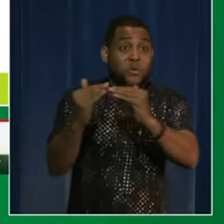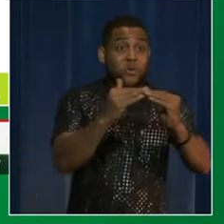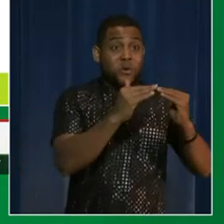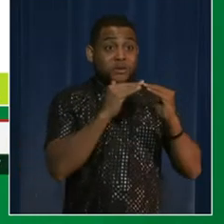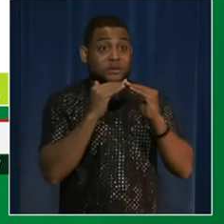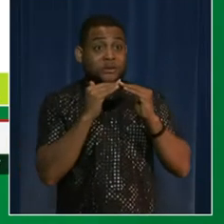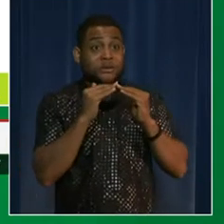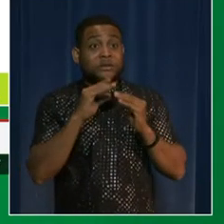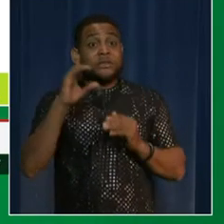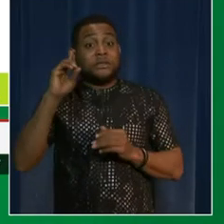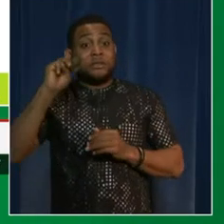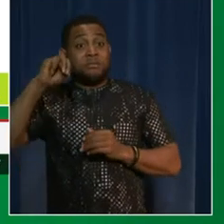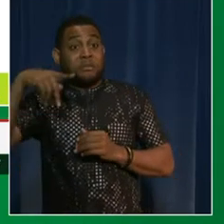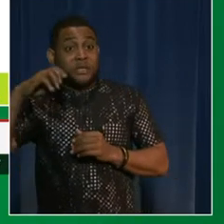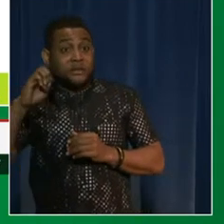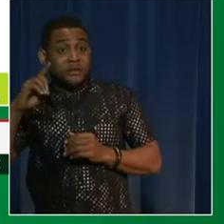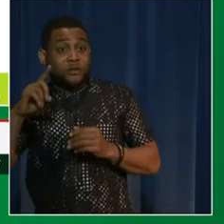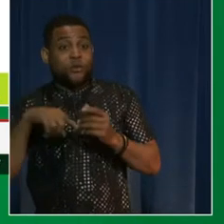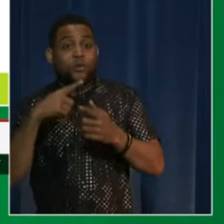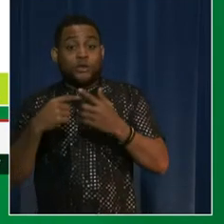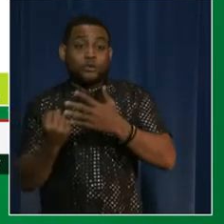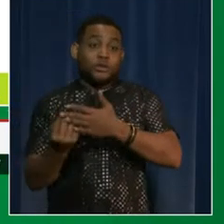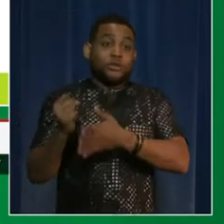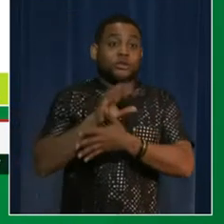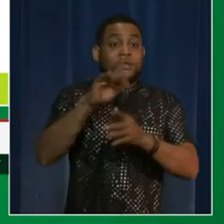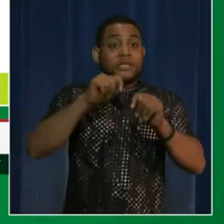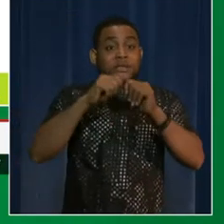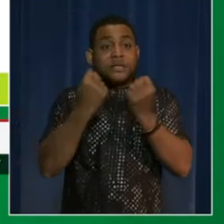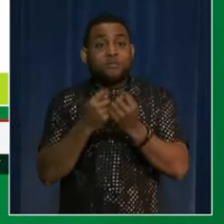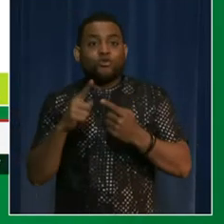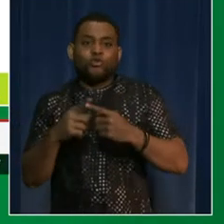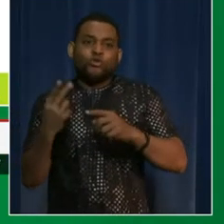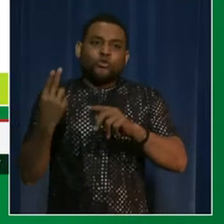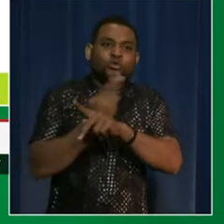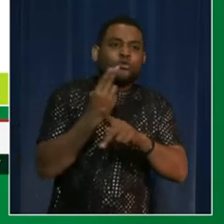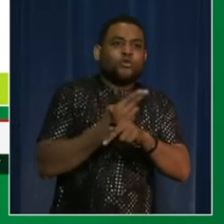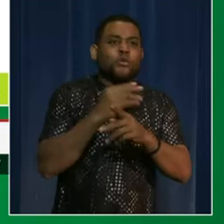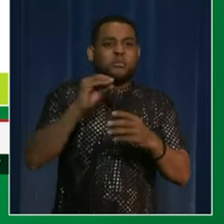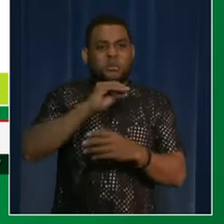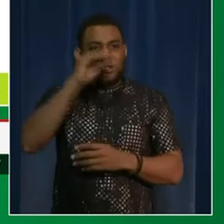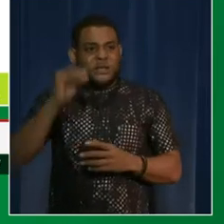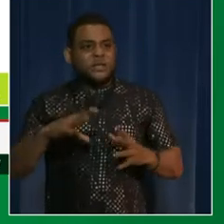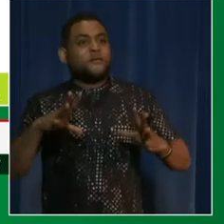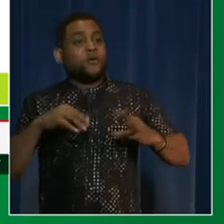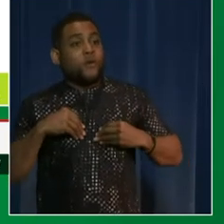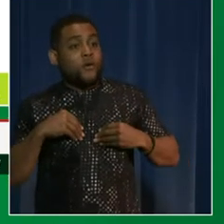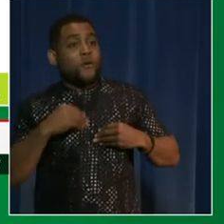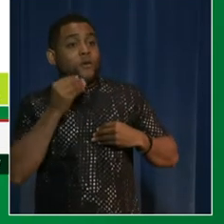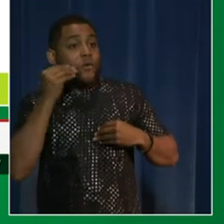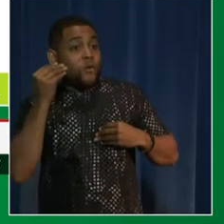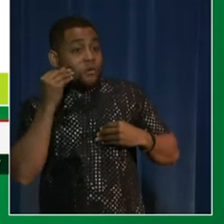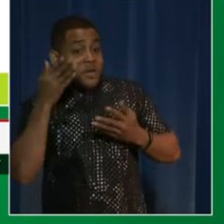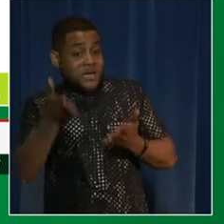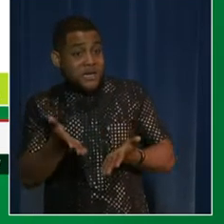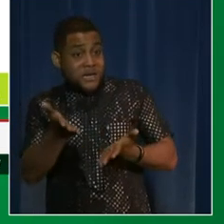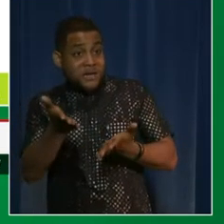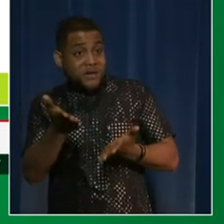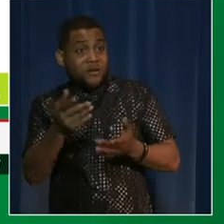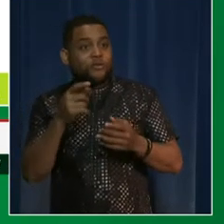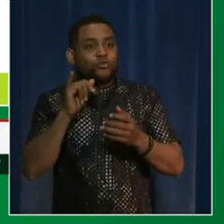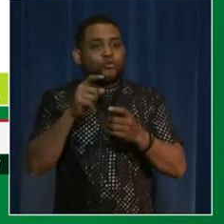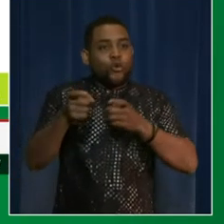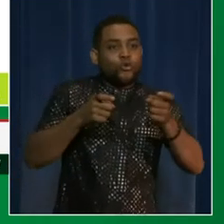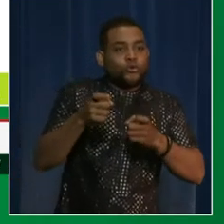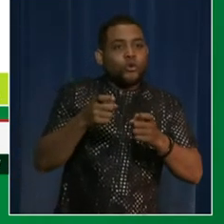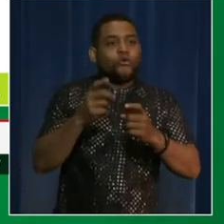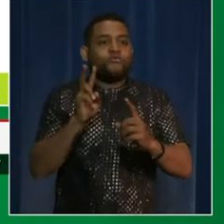will prioritize teams that maximize by a percentage of ownership and control entities designated as